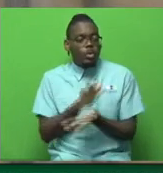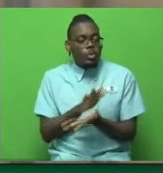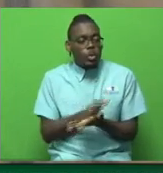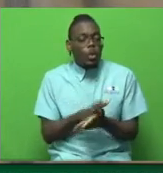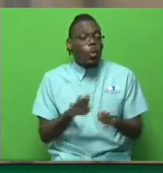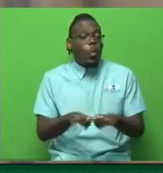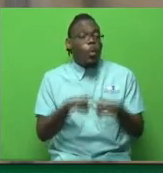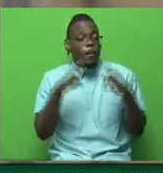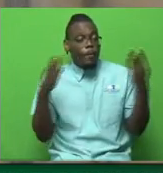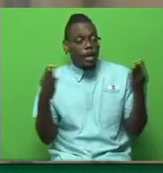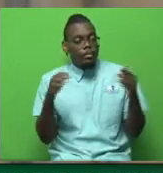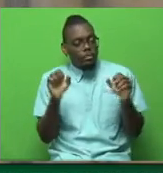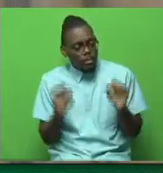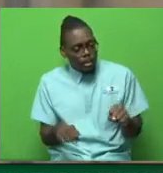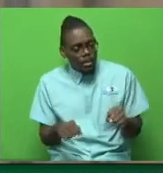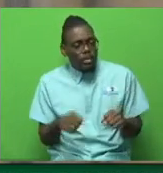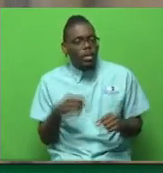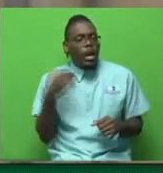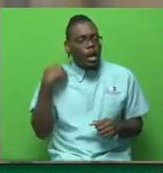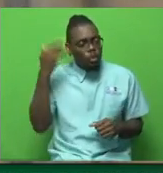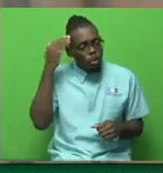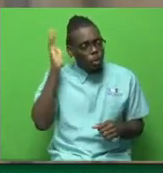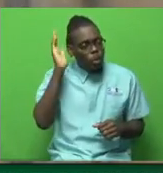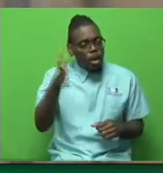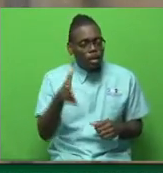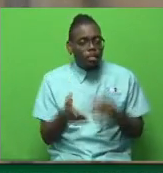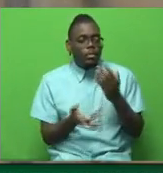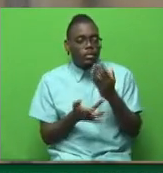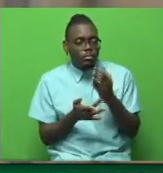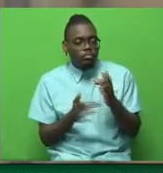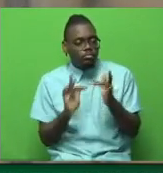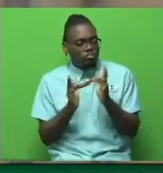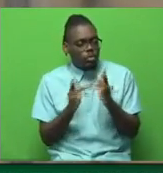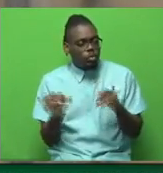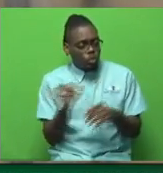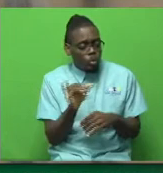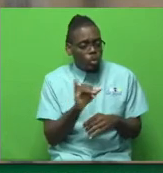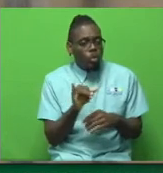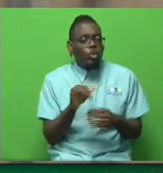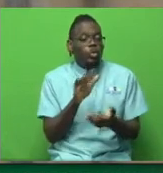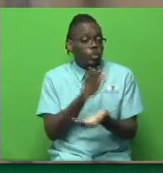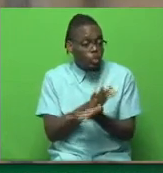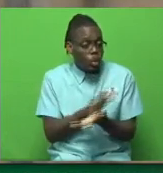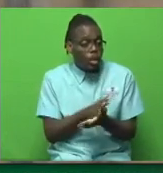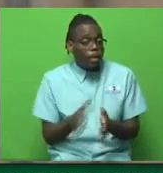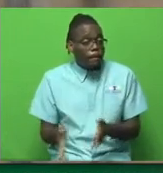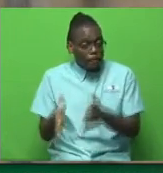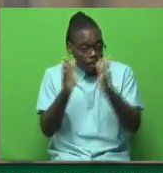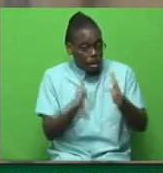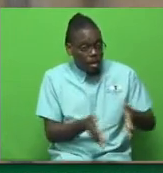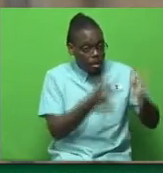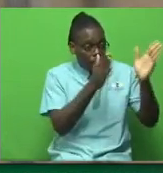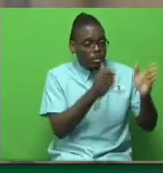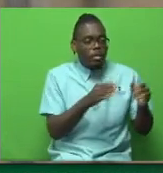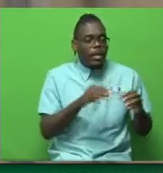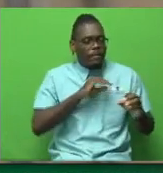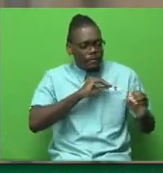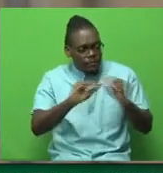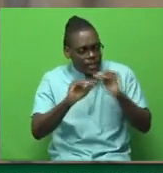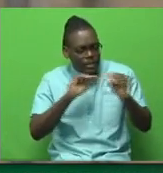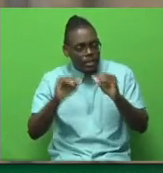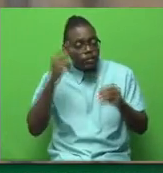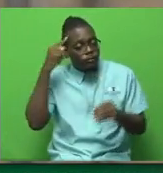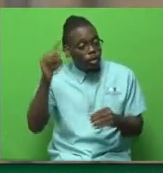transformation the physical condition that school plans must be maintained and upgraded to support our